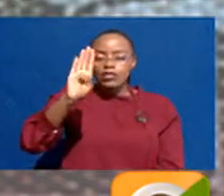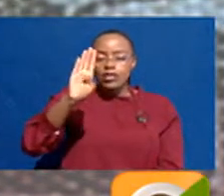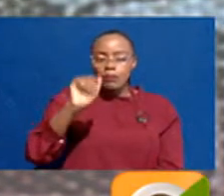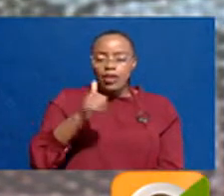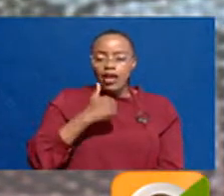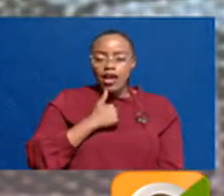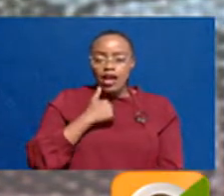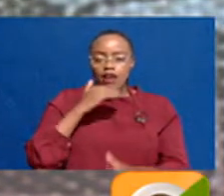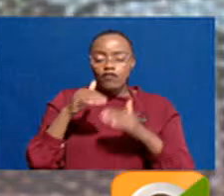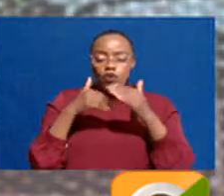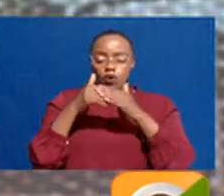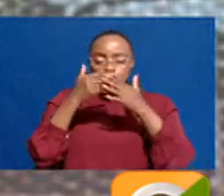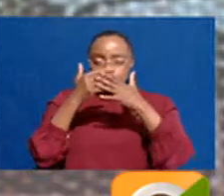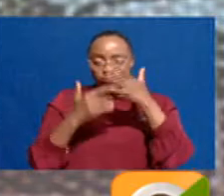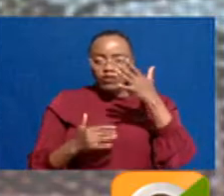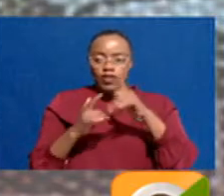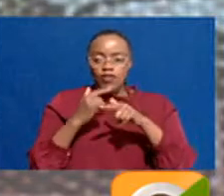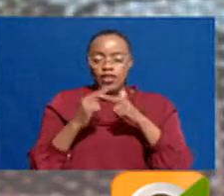across all of them,